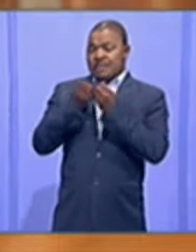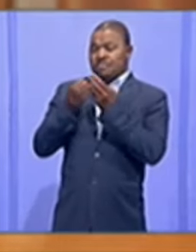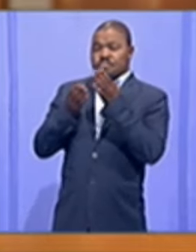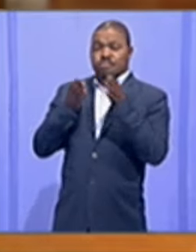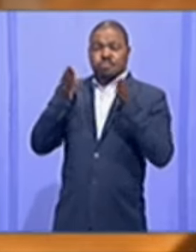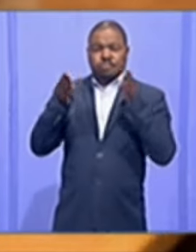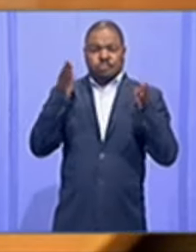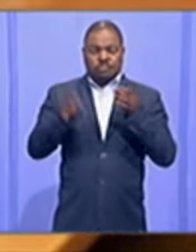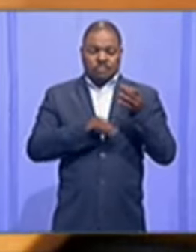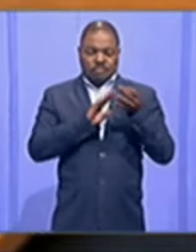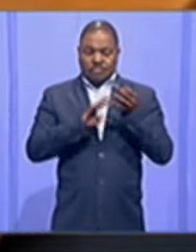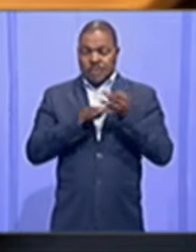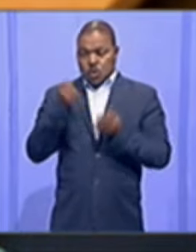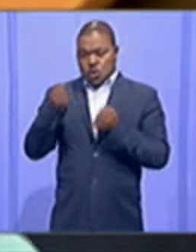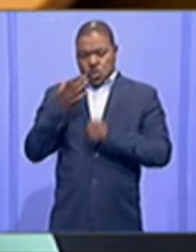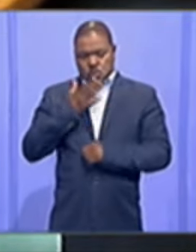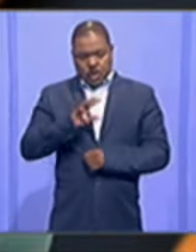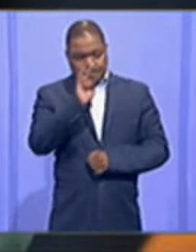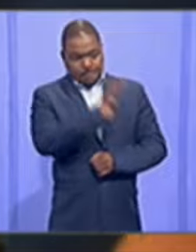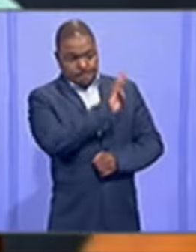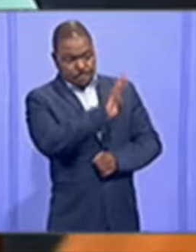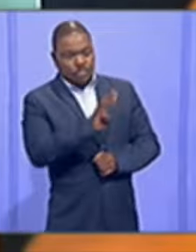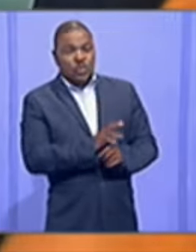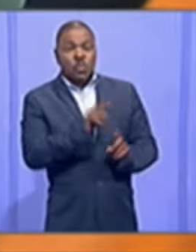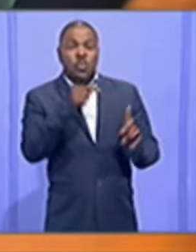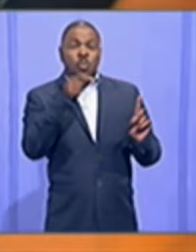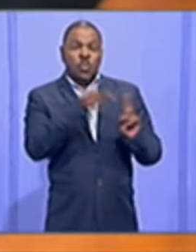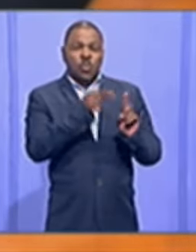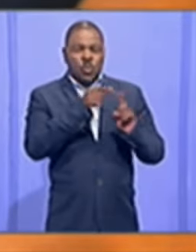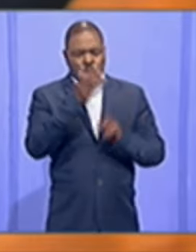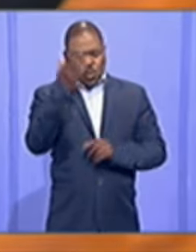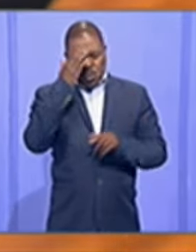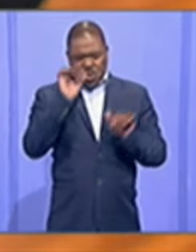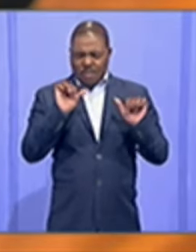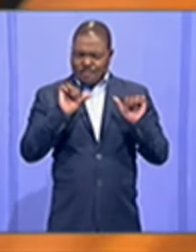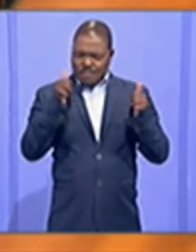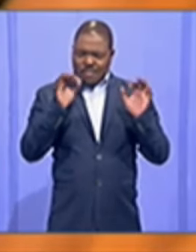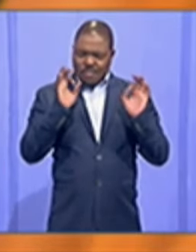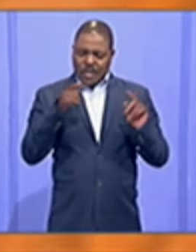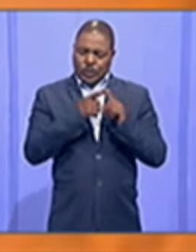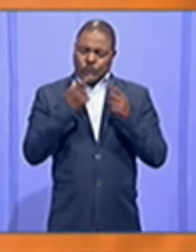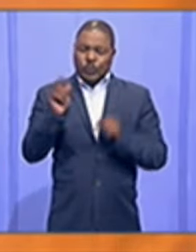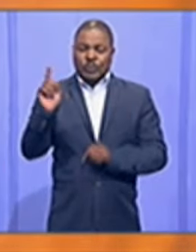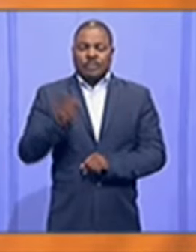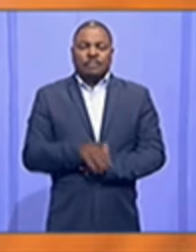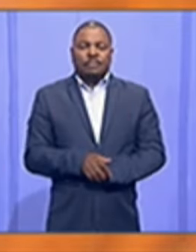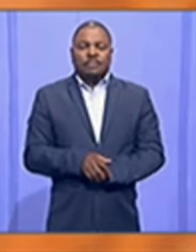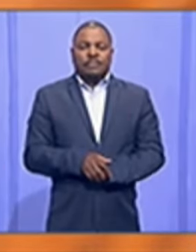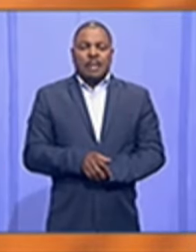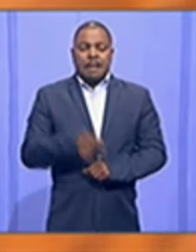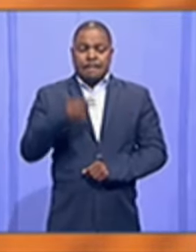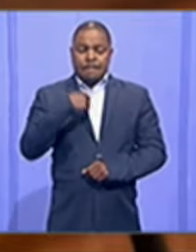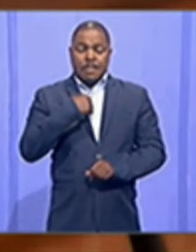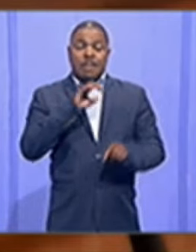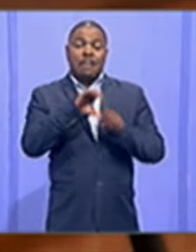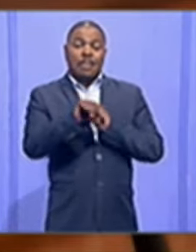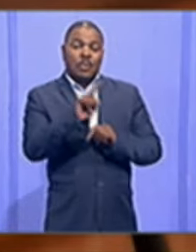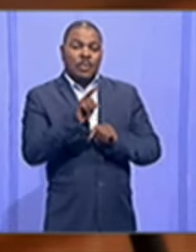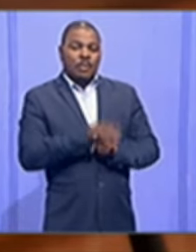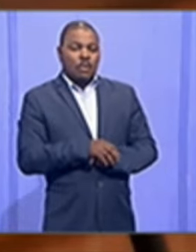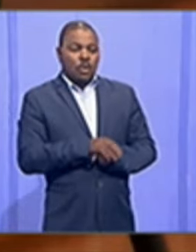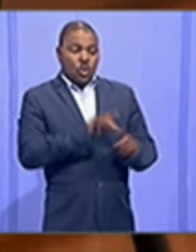bja go kgalema se go dumela gore phakathi o be a tseba gabotse seo a bego a se dira. I found that the fact